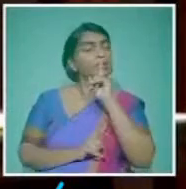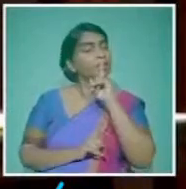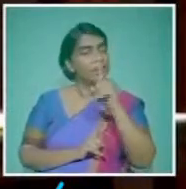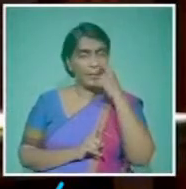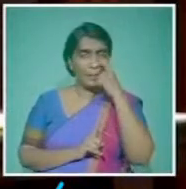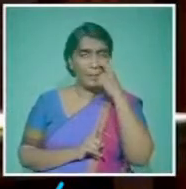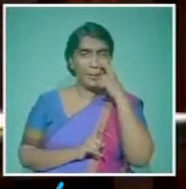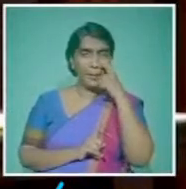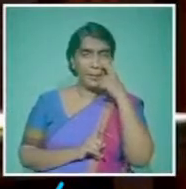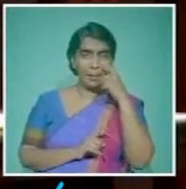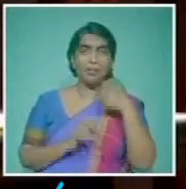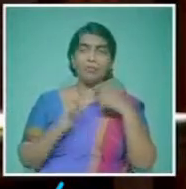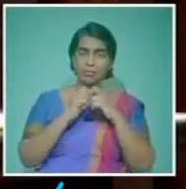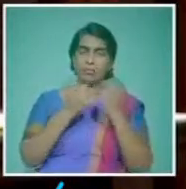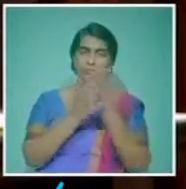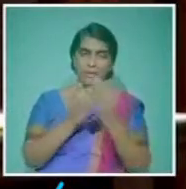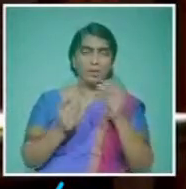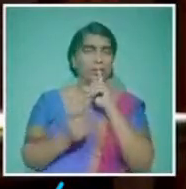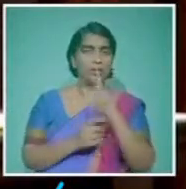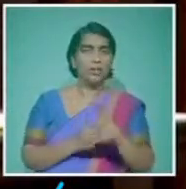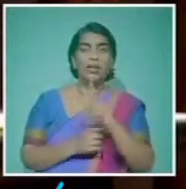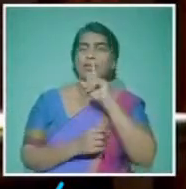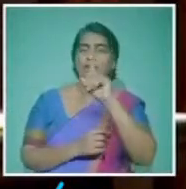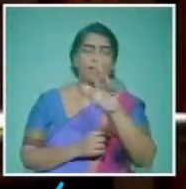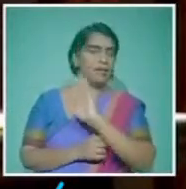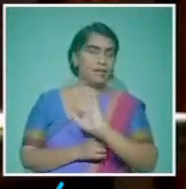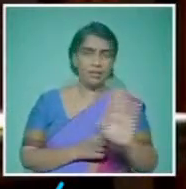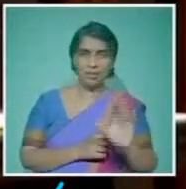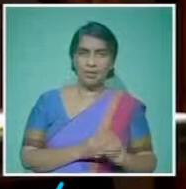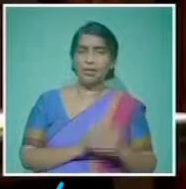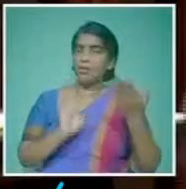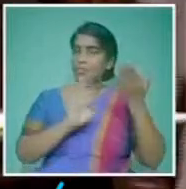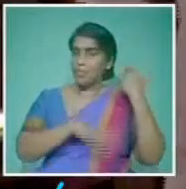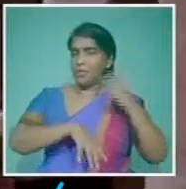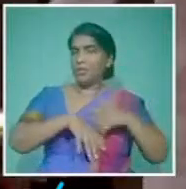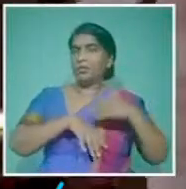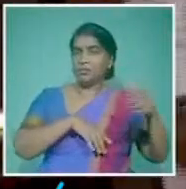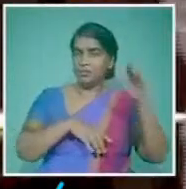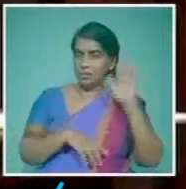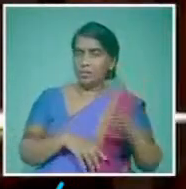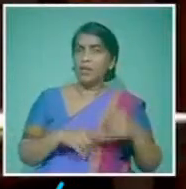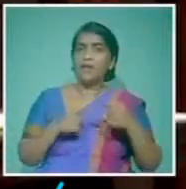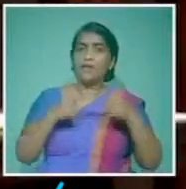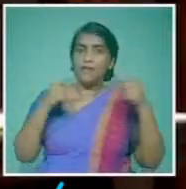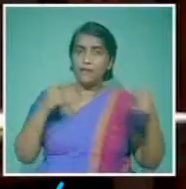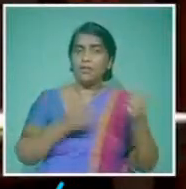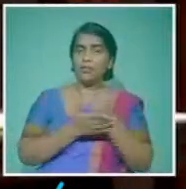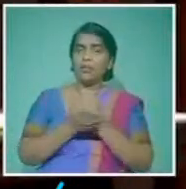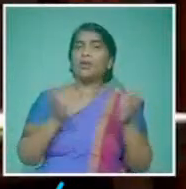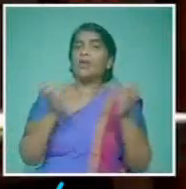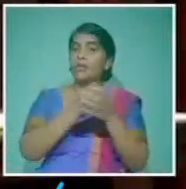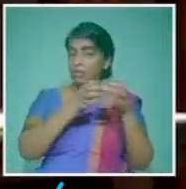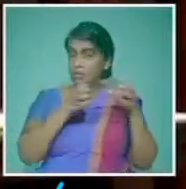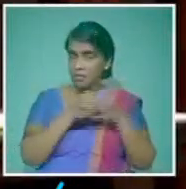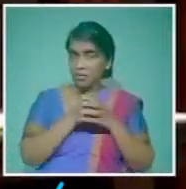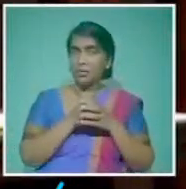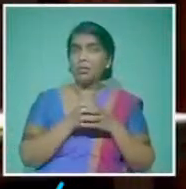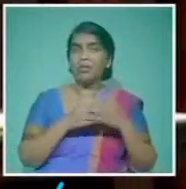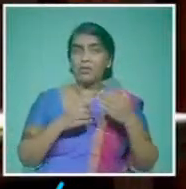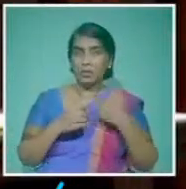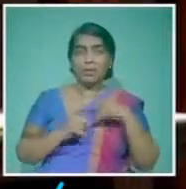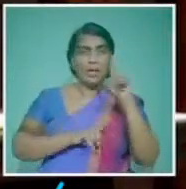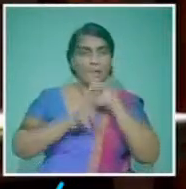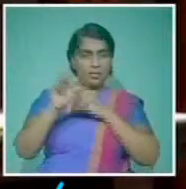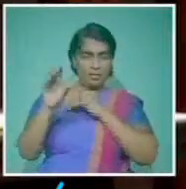Lakian, make up with the Nunakila, Kianene, Pahugia Kali Mamadeka, Vipaxi of Komakanda and Mikatula, Mamati